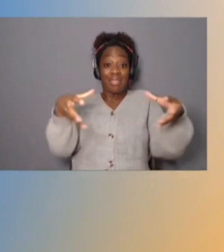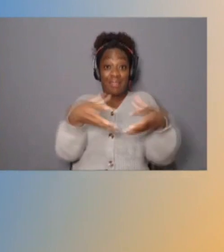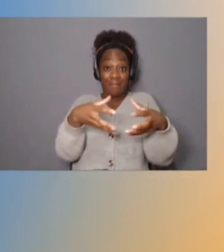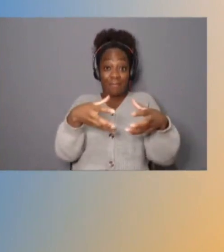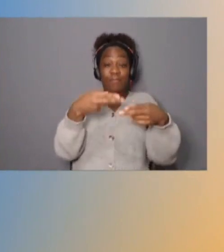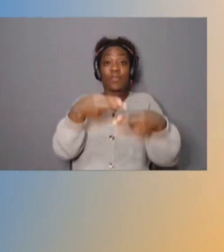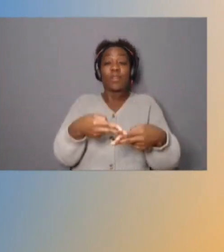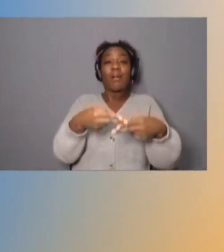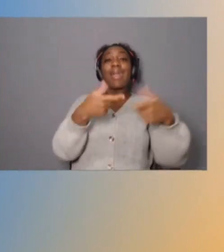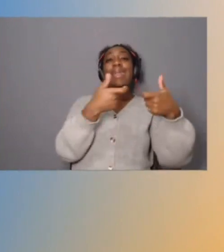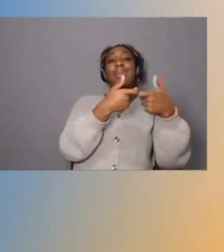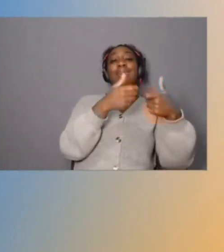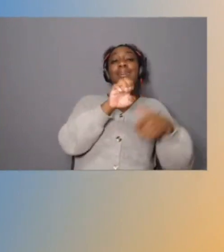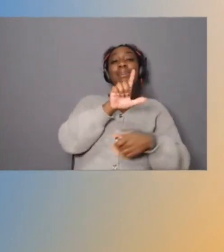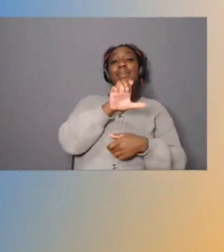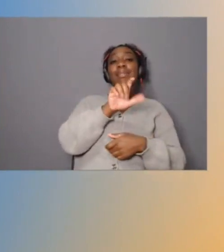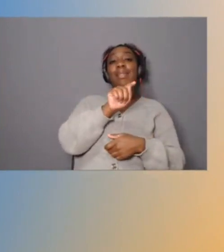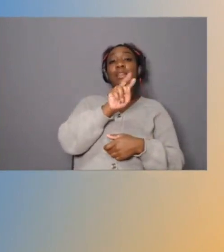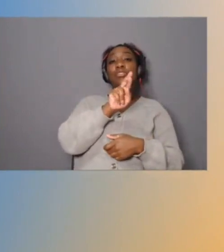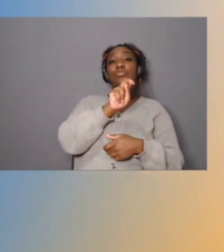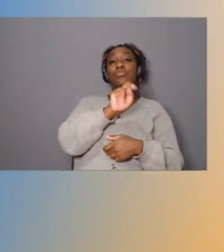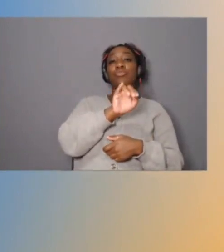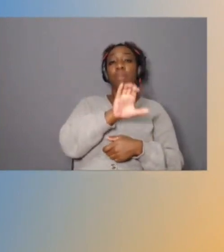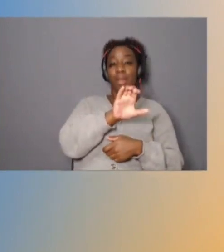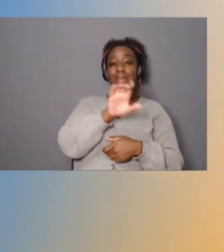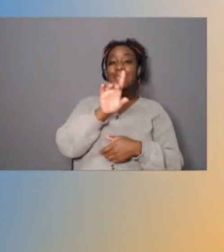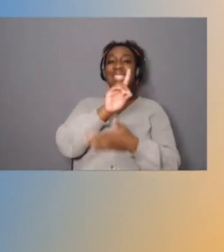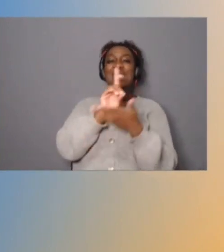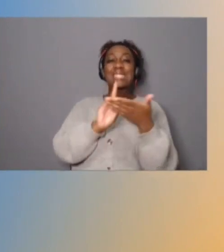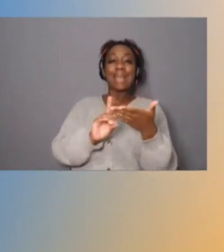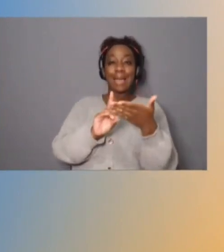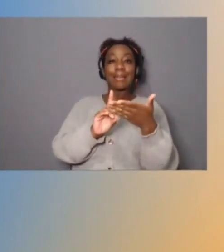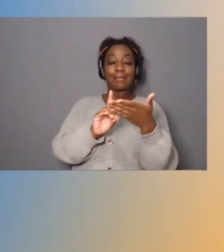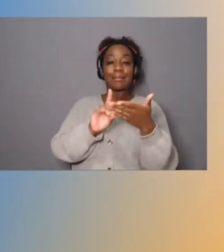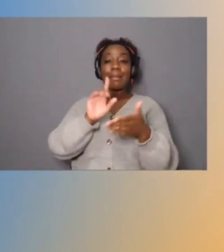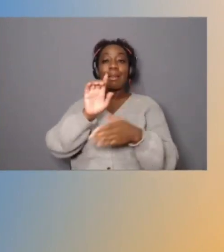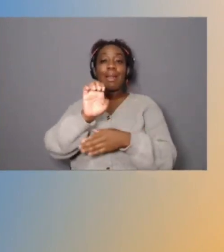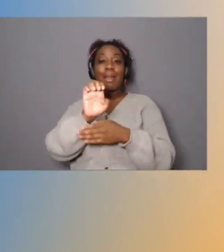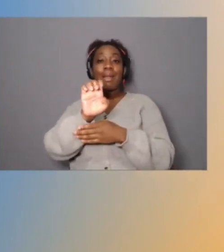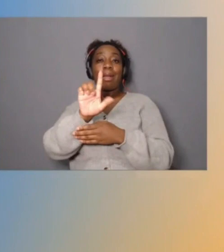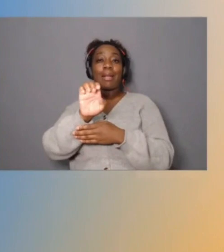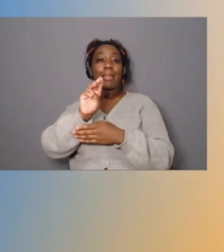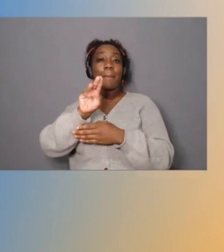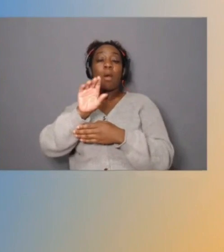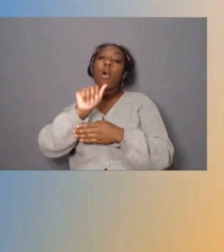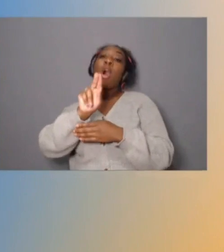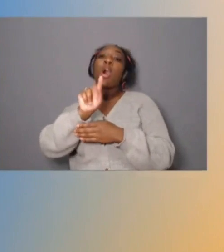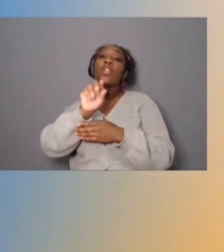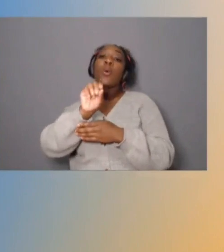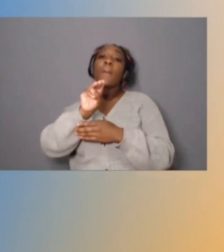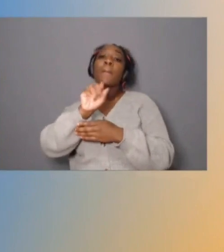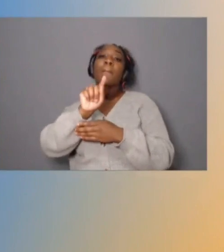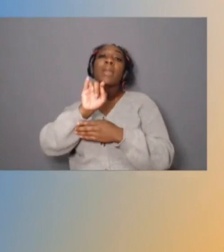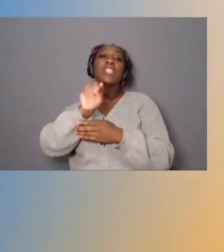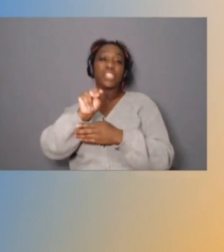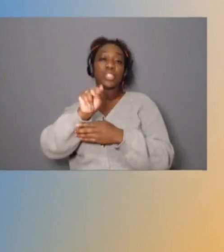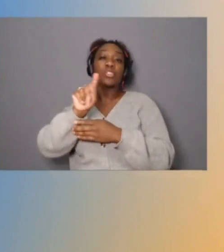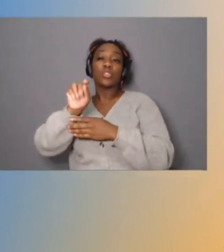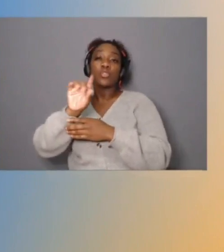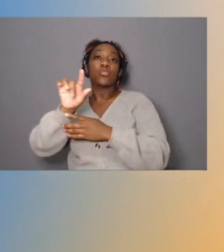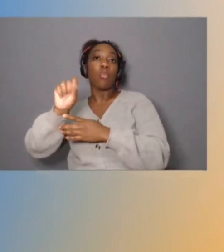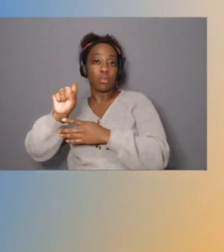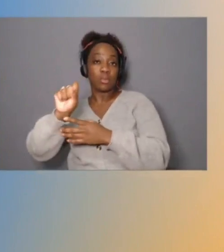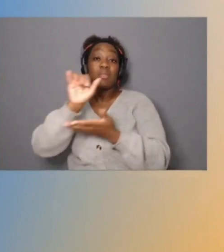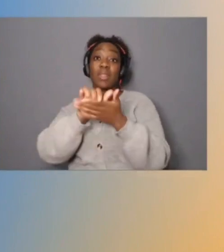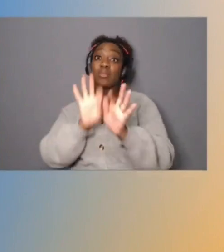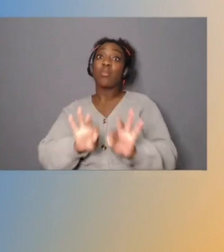automation tools. And even out to things like printed circuit board design, right? Interactive tools as well. So it's a fairly important domain for